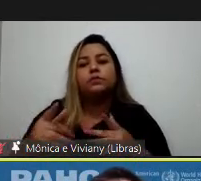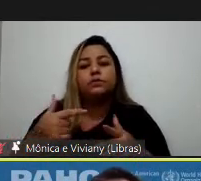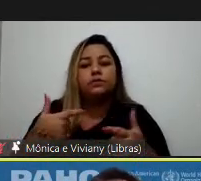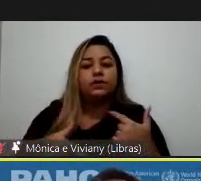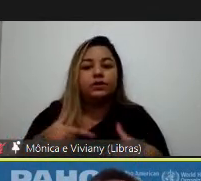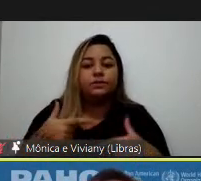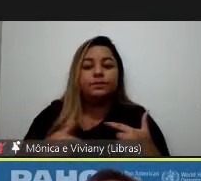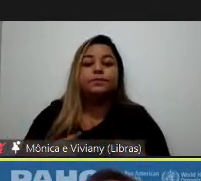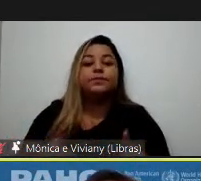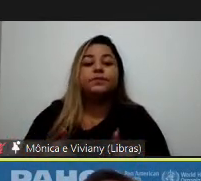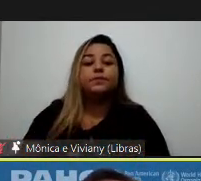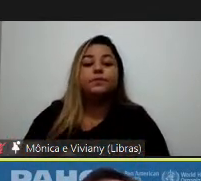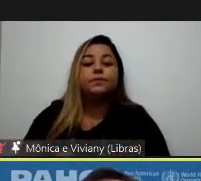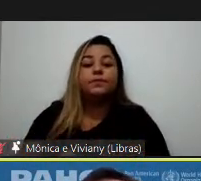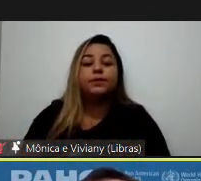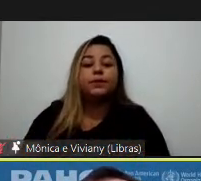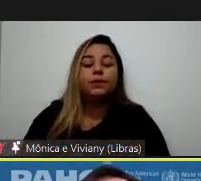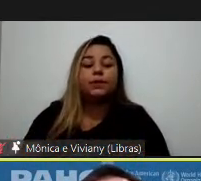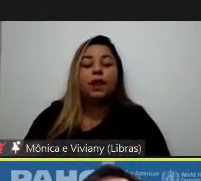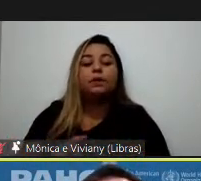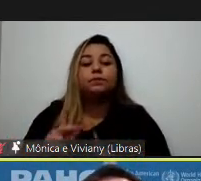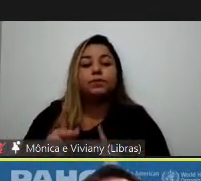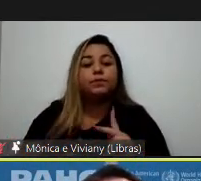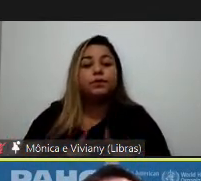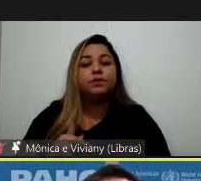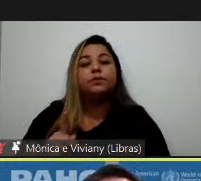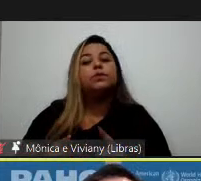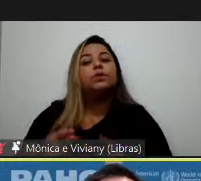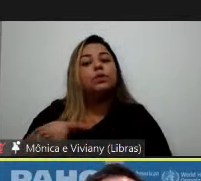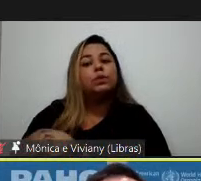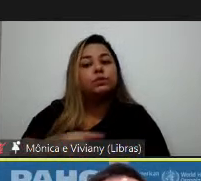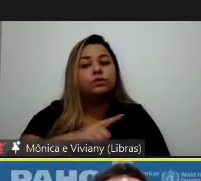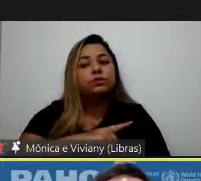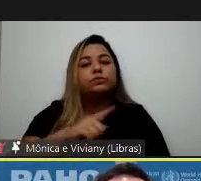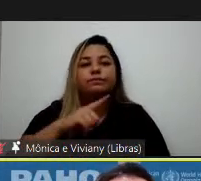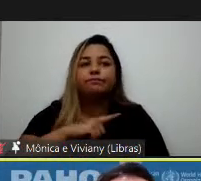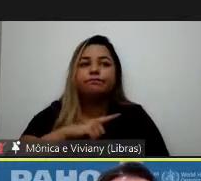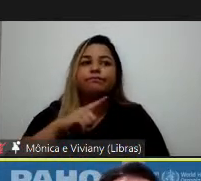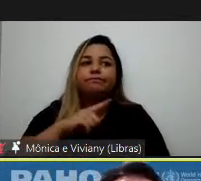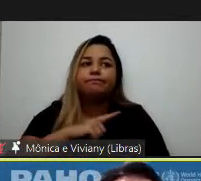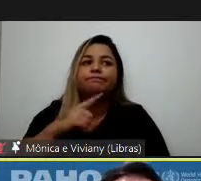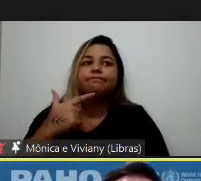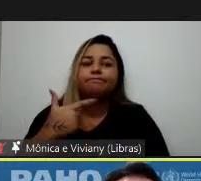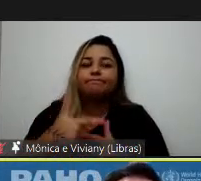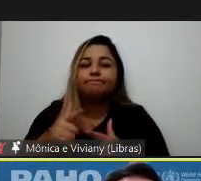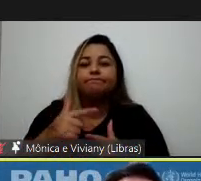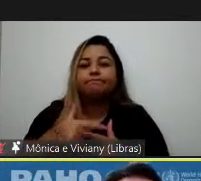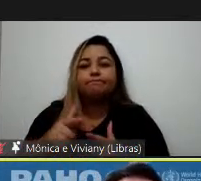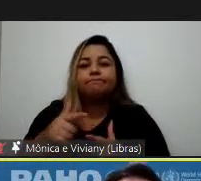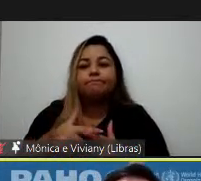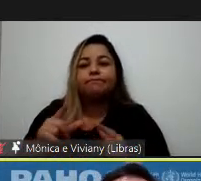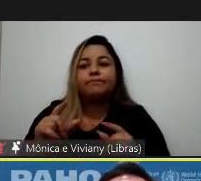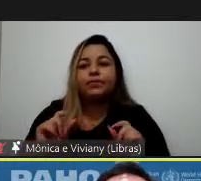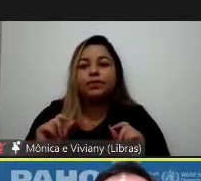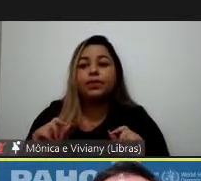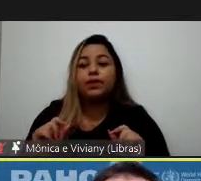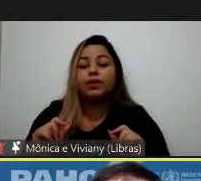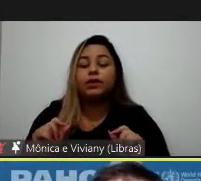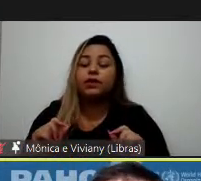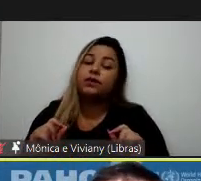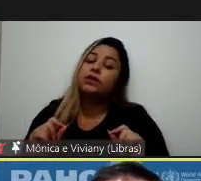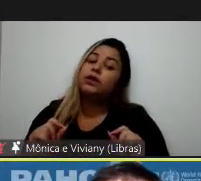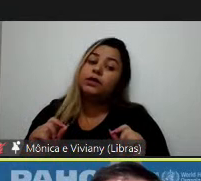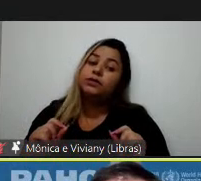these services that meet the necessities of the population, we are going to have fundamental problems in the